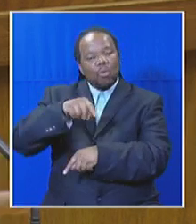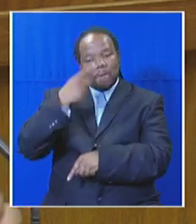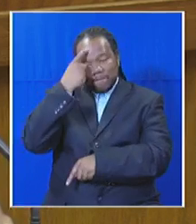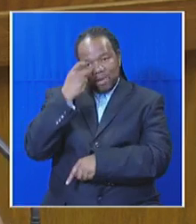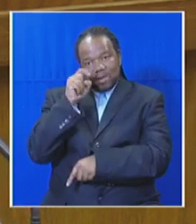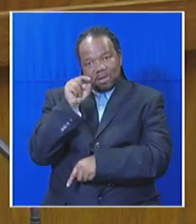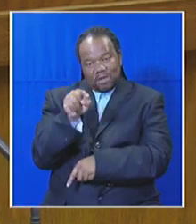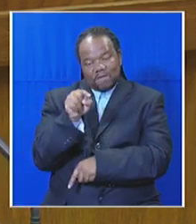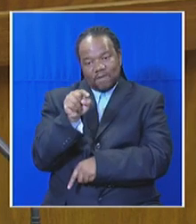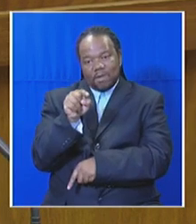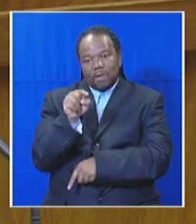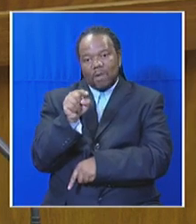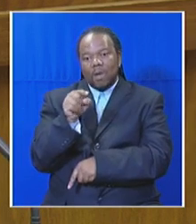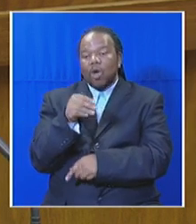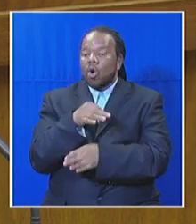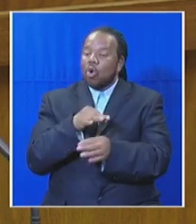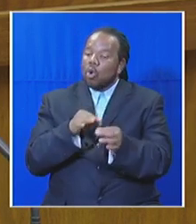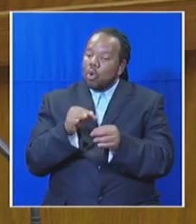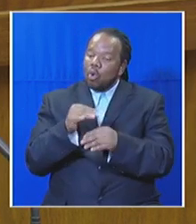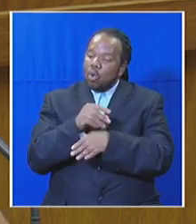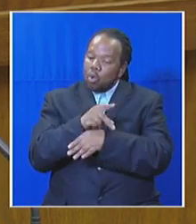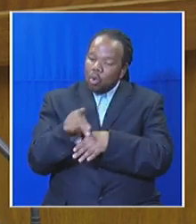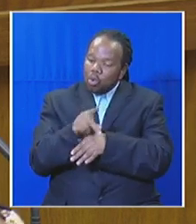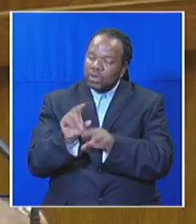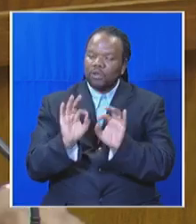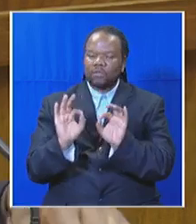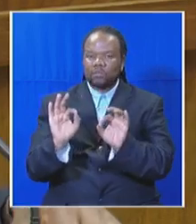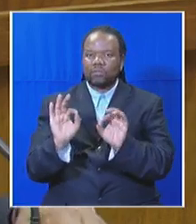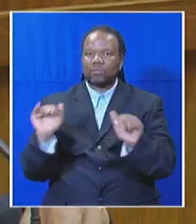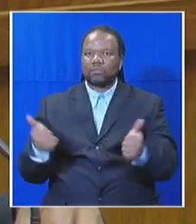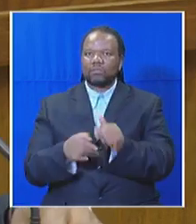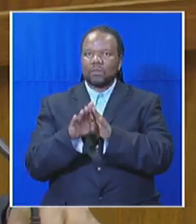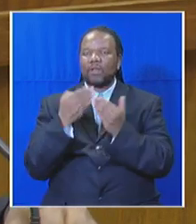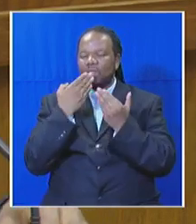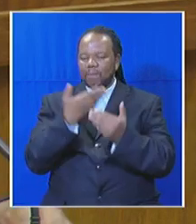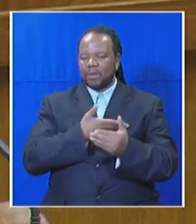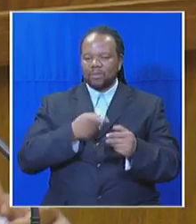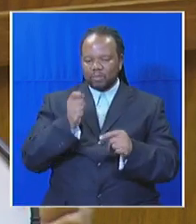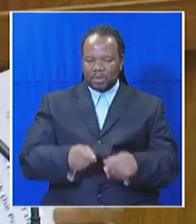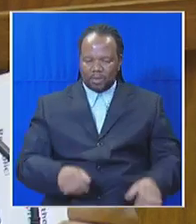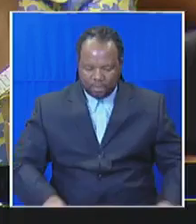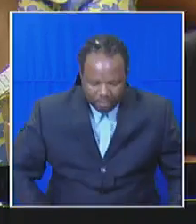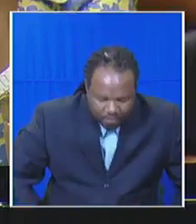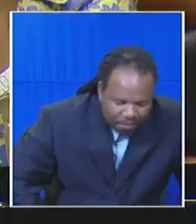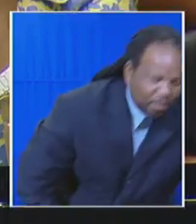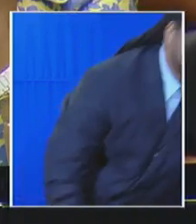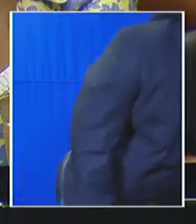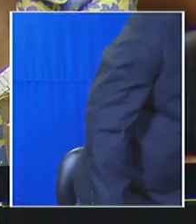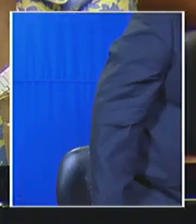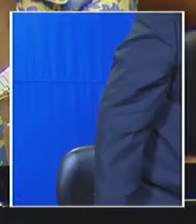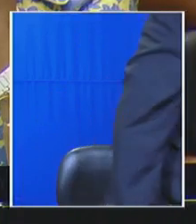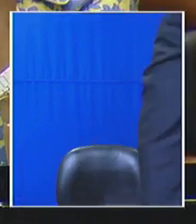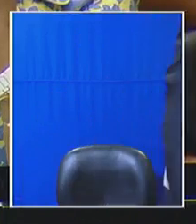the coordination is going to improve even more. Thank you, Madam Speaker. The Honorable